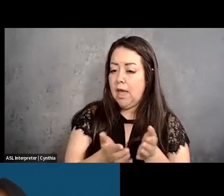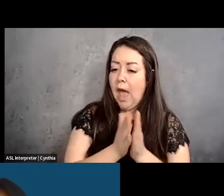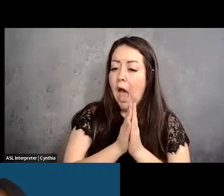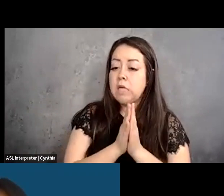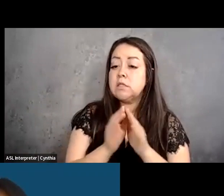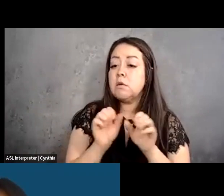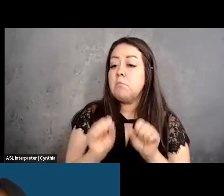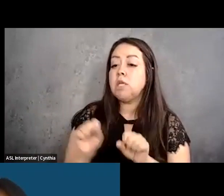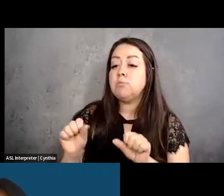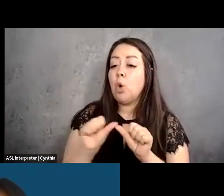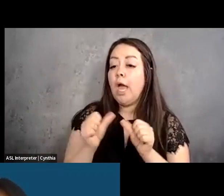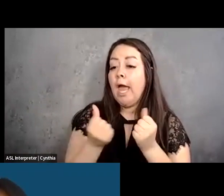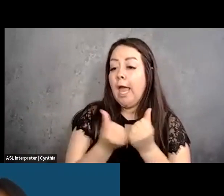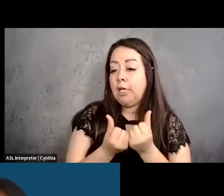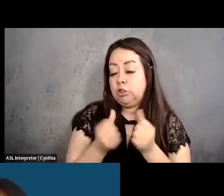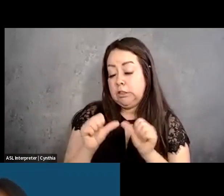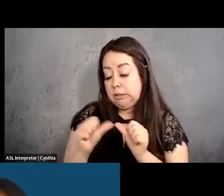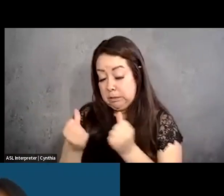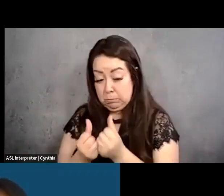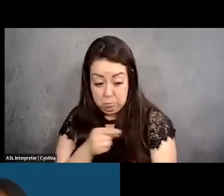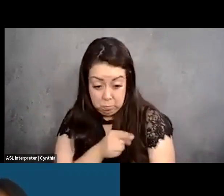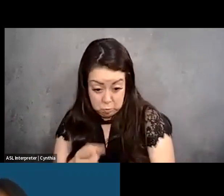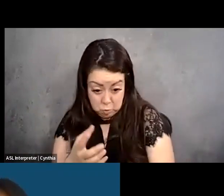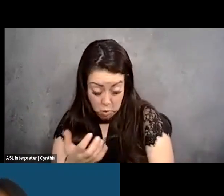potential agencies that want to join to have